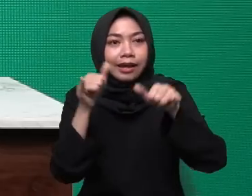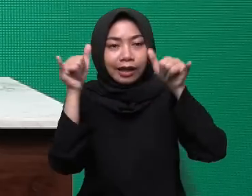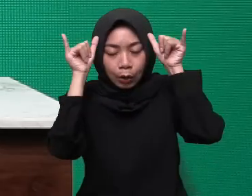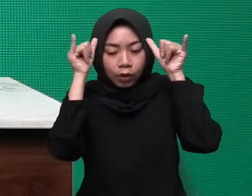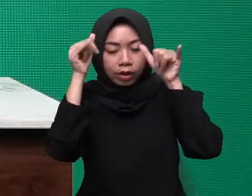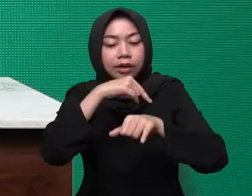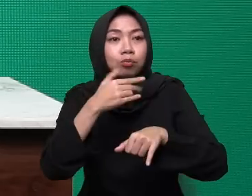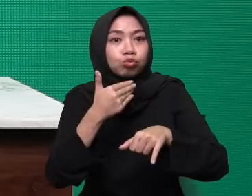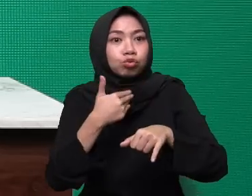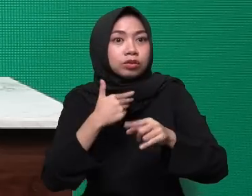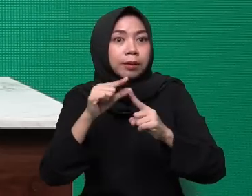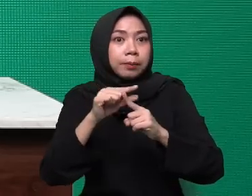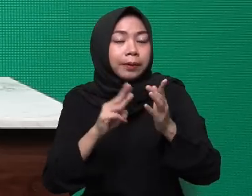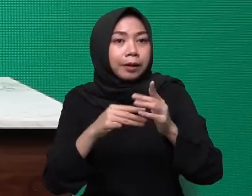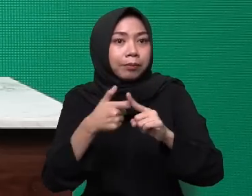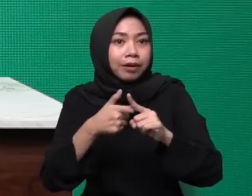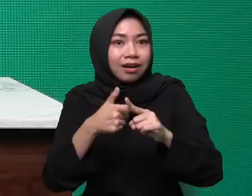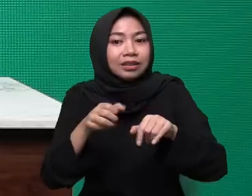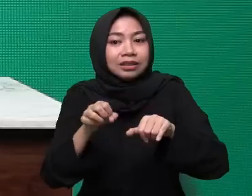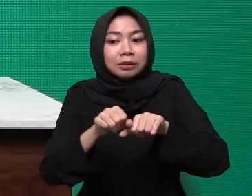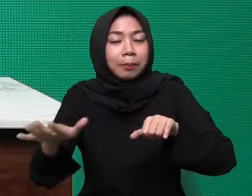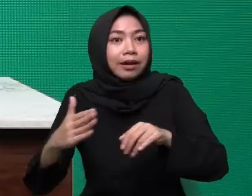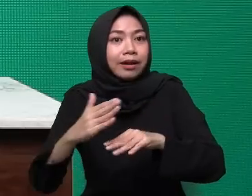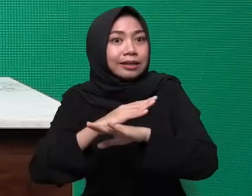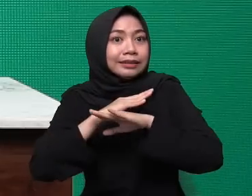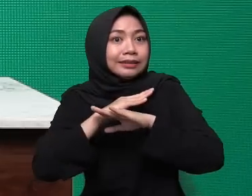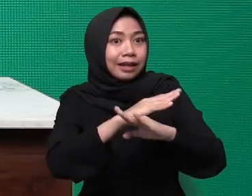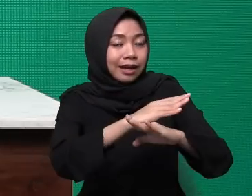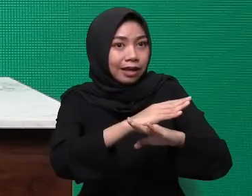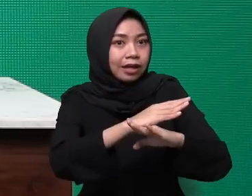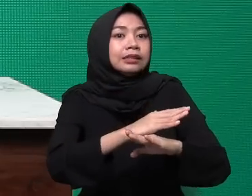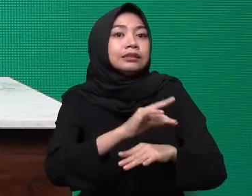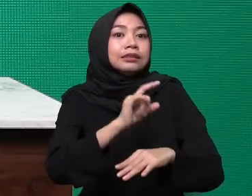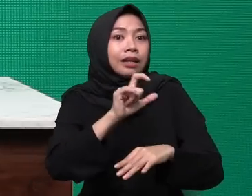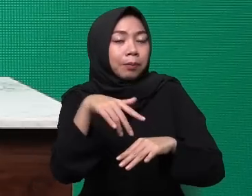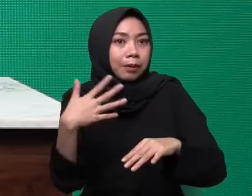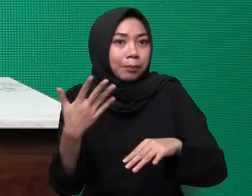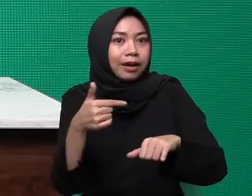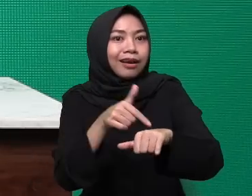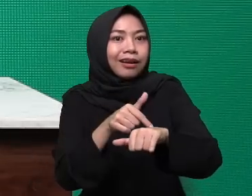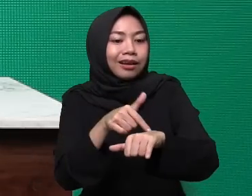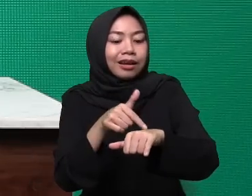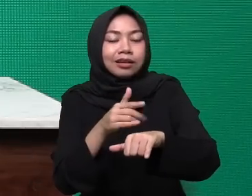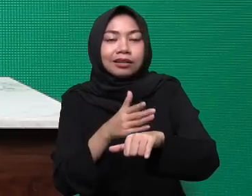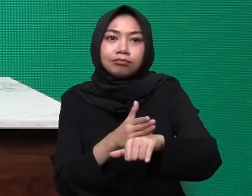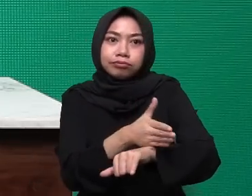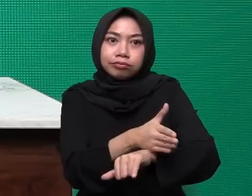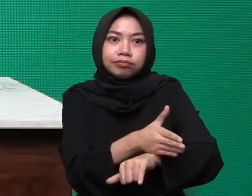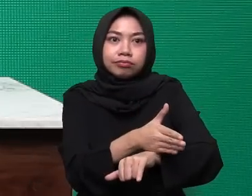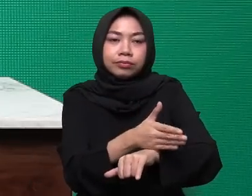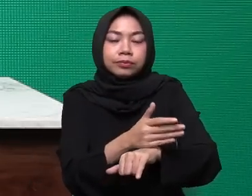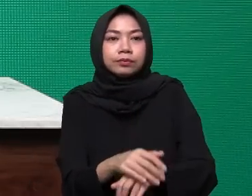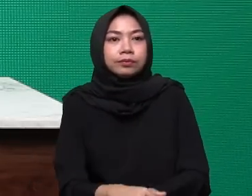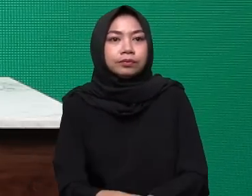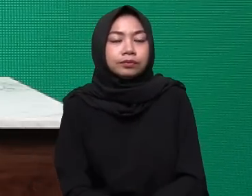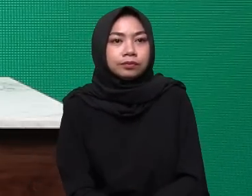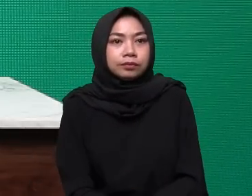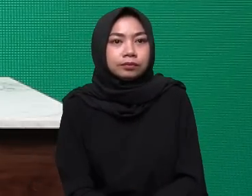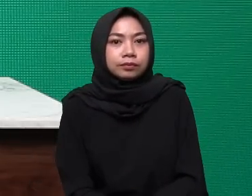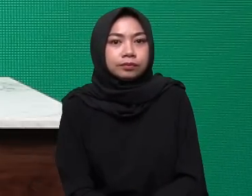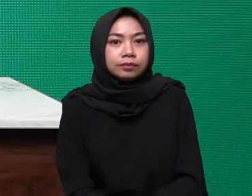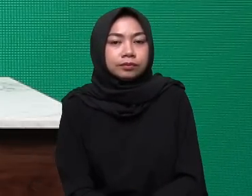requirements with the goal of preventing FMD transmissions or spread in animals, the environment, and the humans. Besides